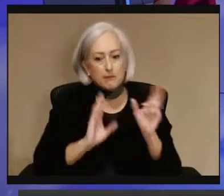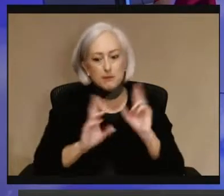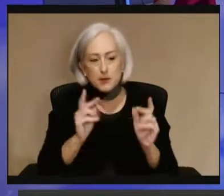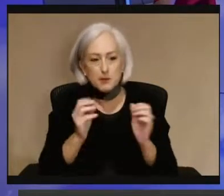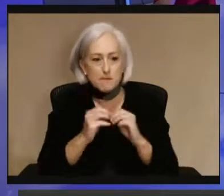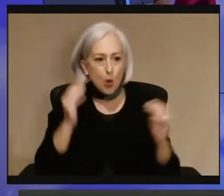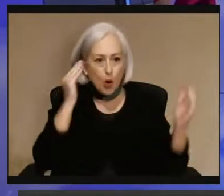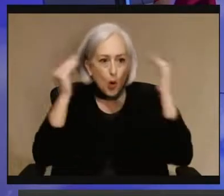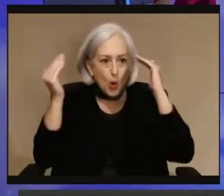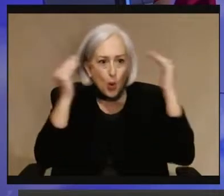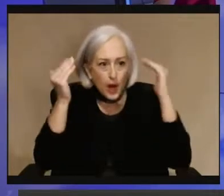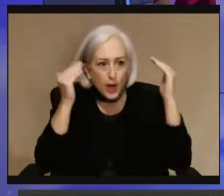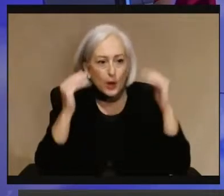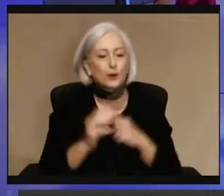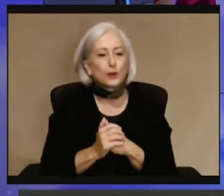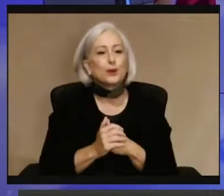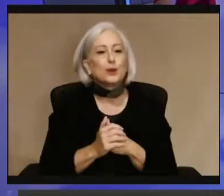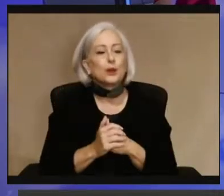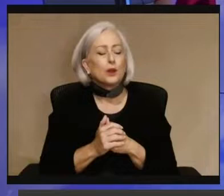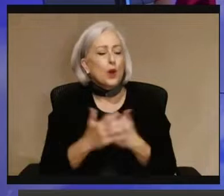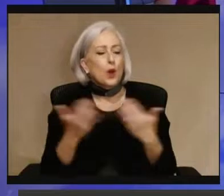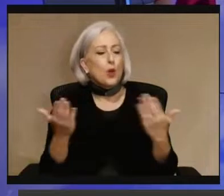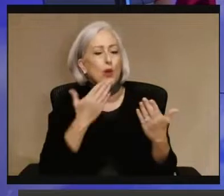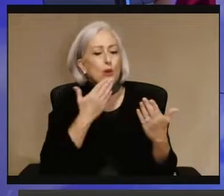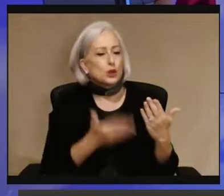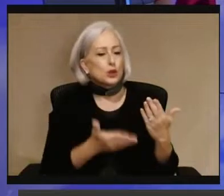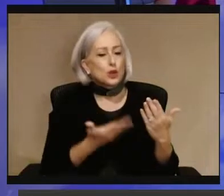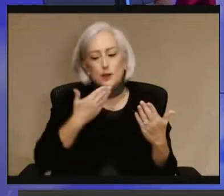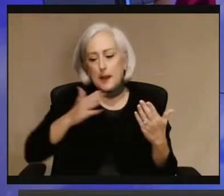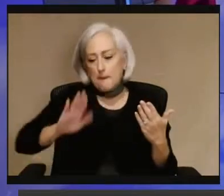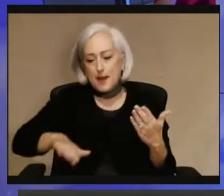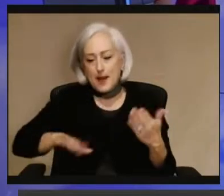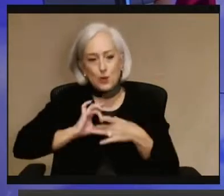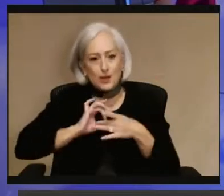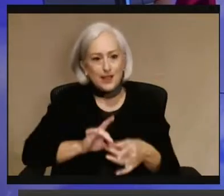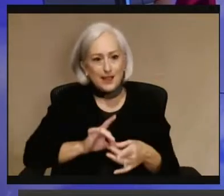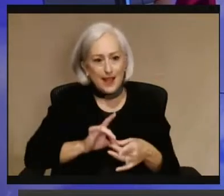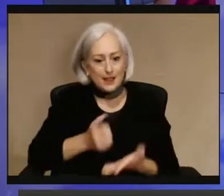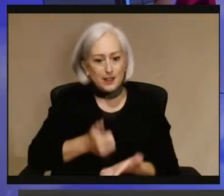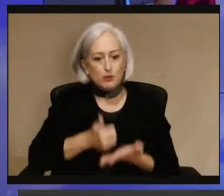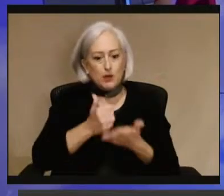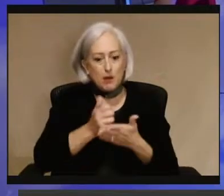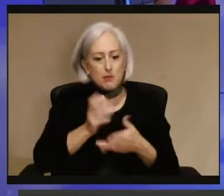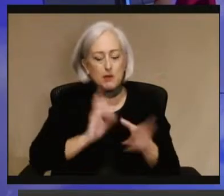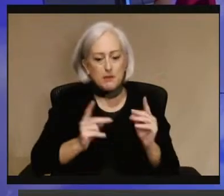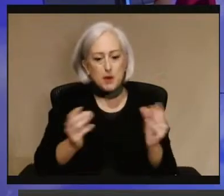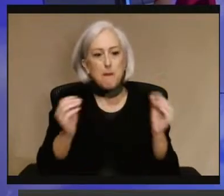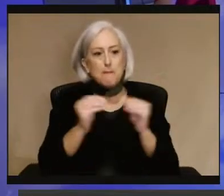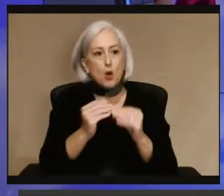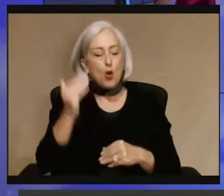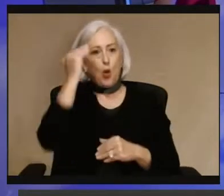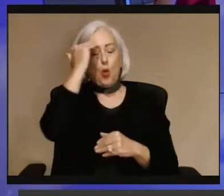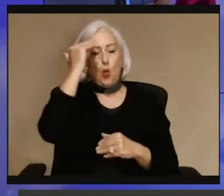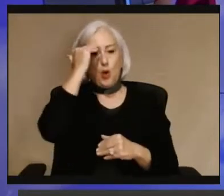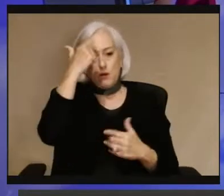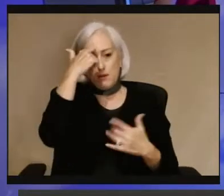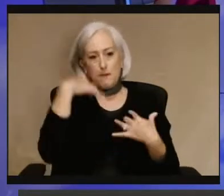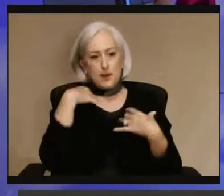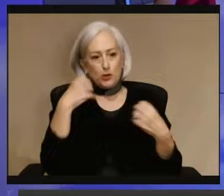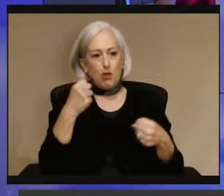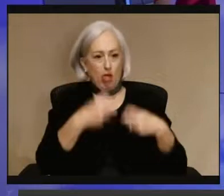and the bad when it came to COVID, as far as bringing mental health awareness about all of us to the